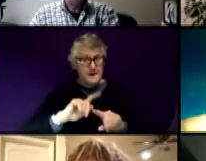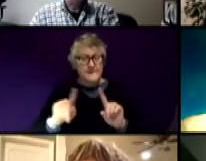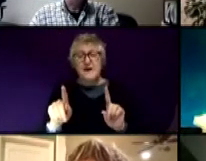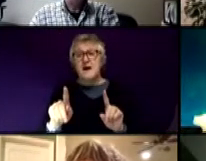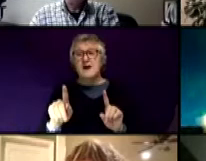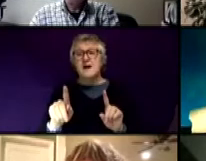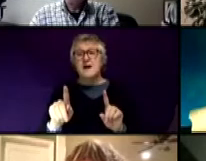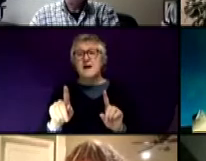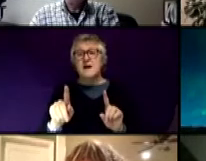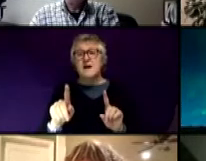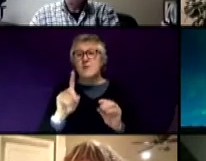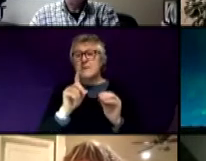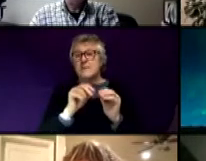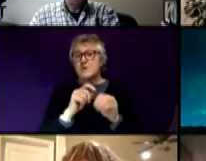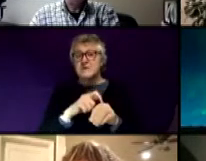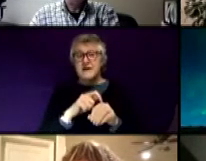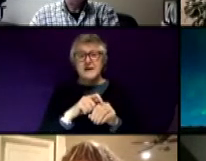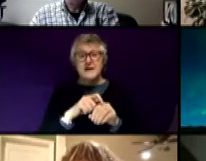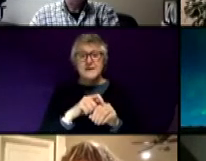more.